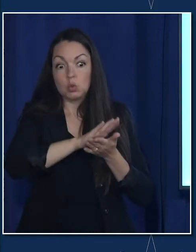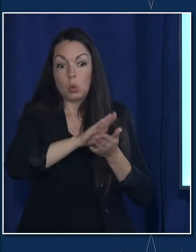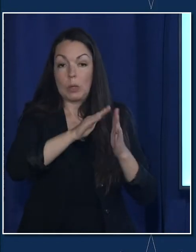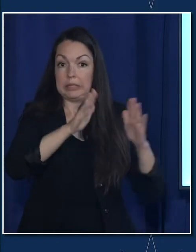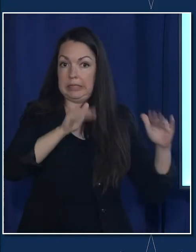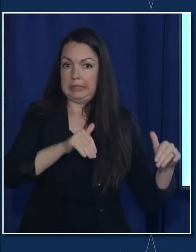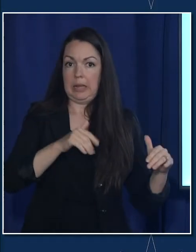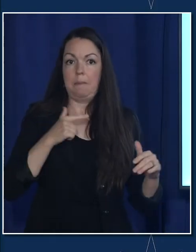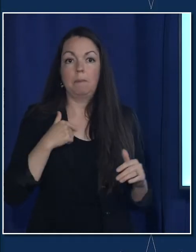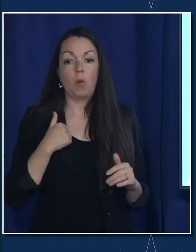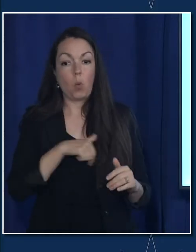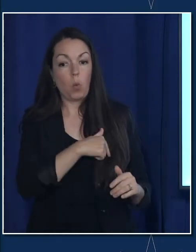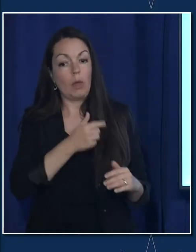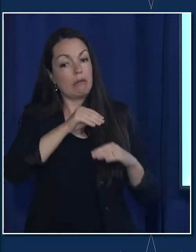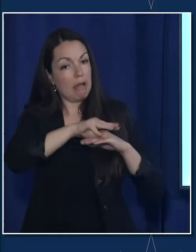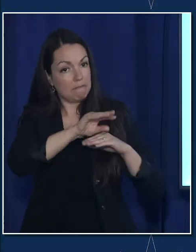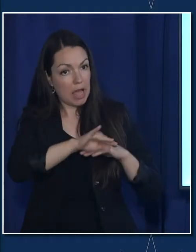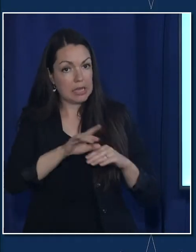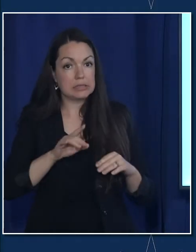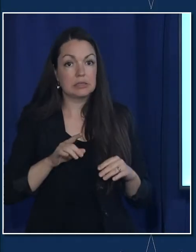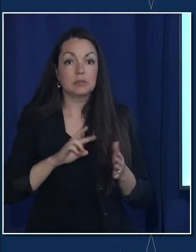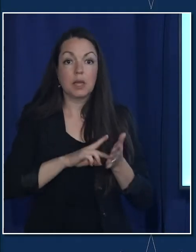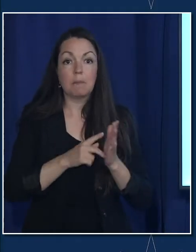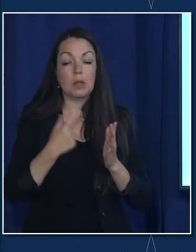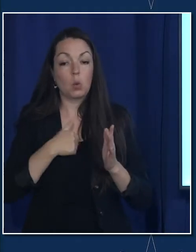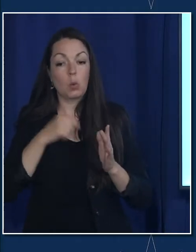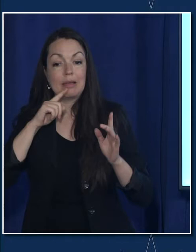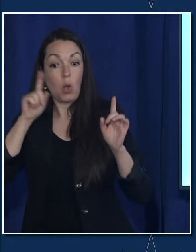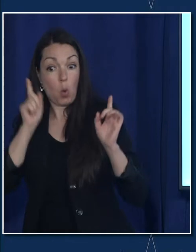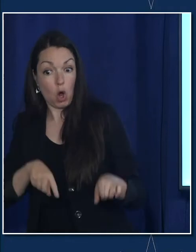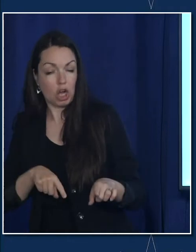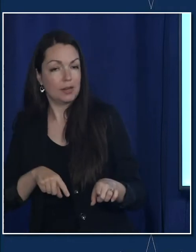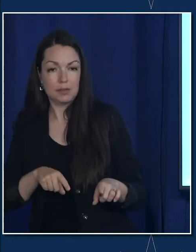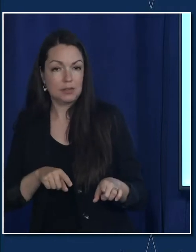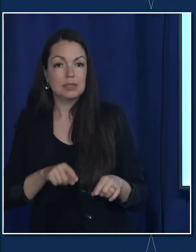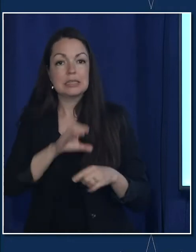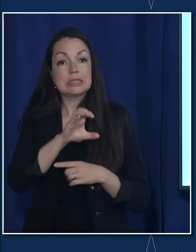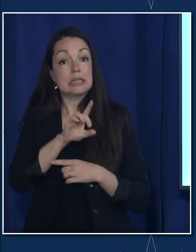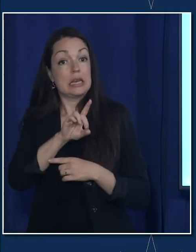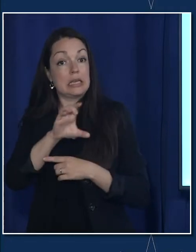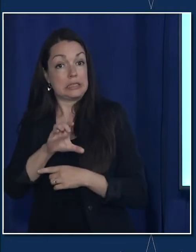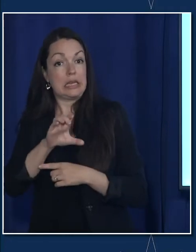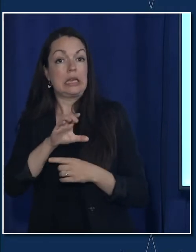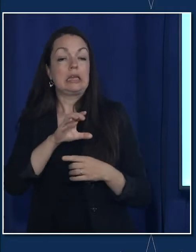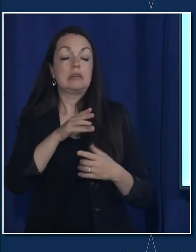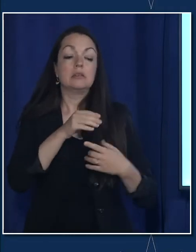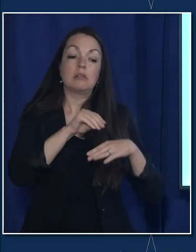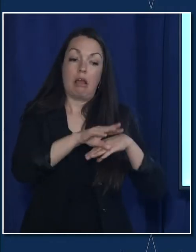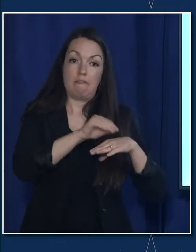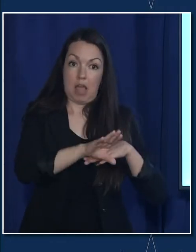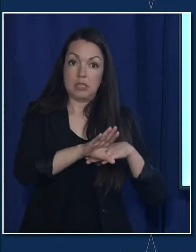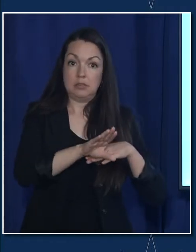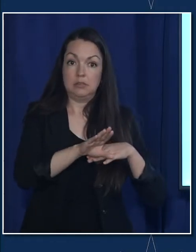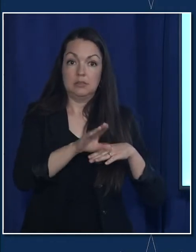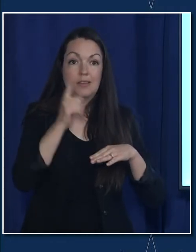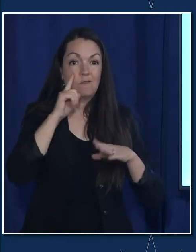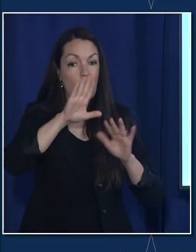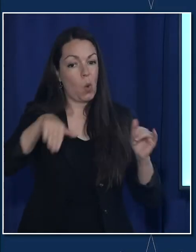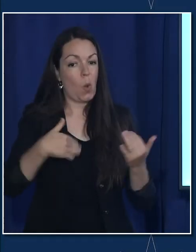is an advisory, not an order, and this is the CDC advisory in the context of the worsening COVID outbreak across the